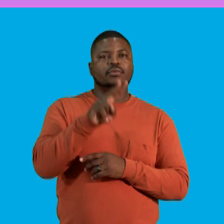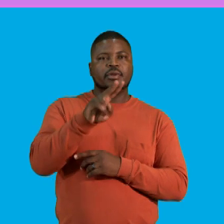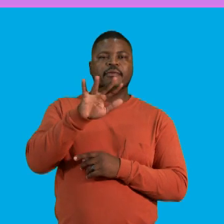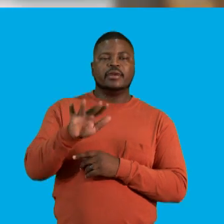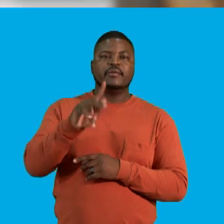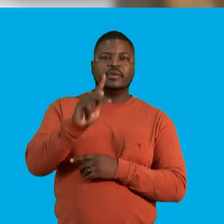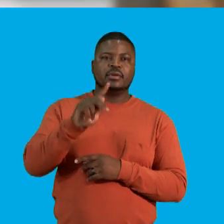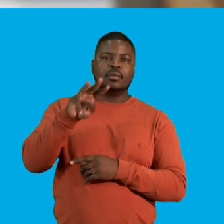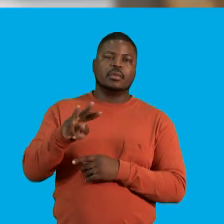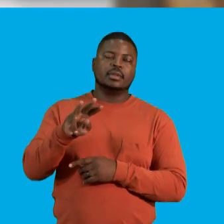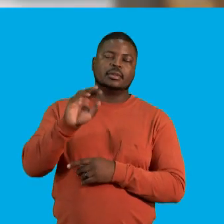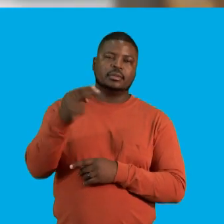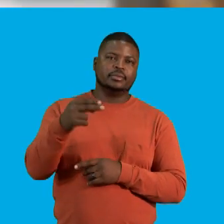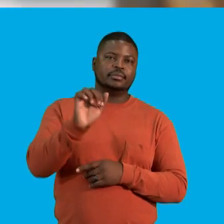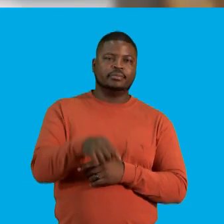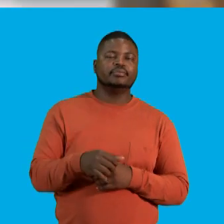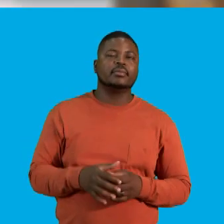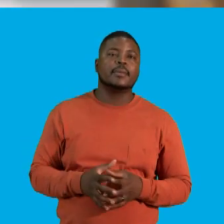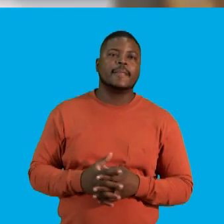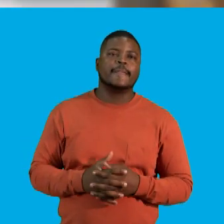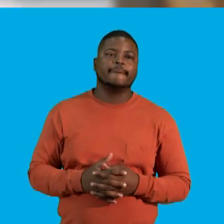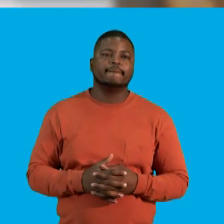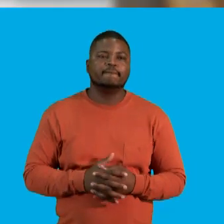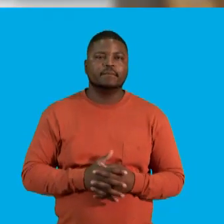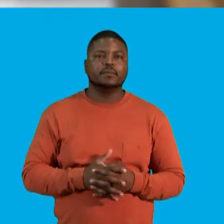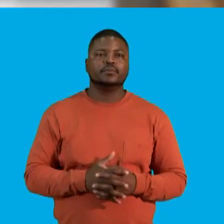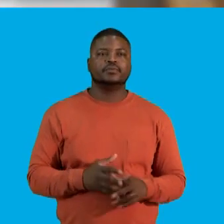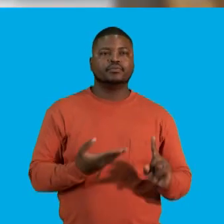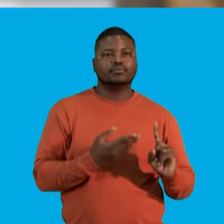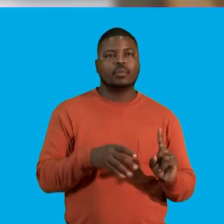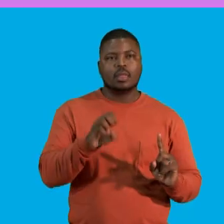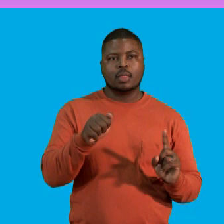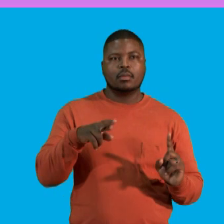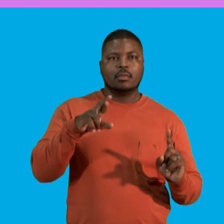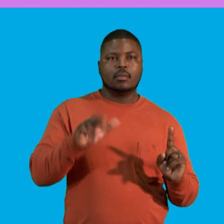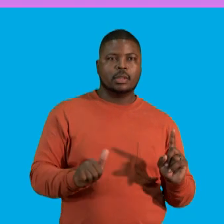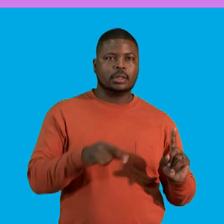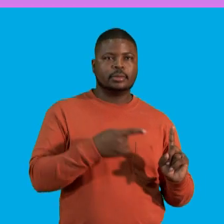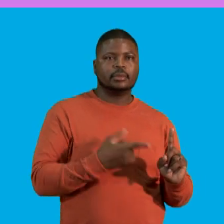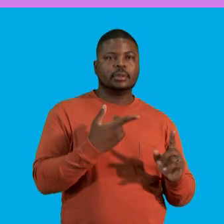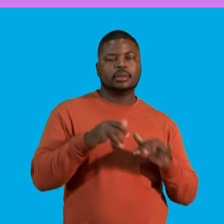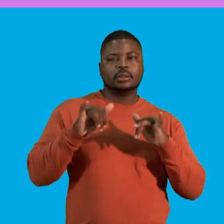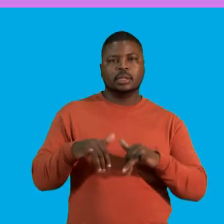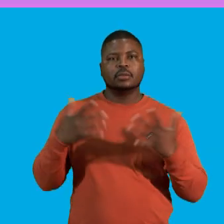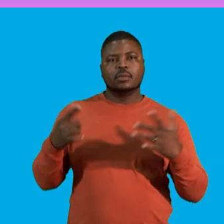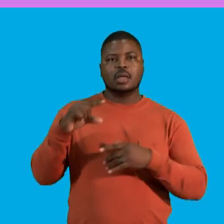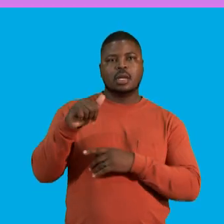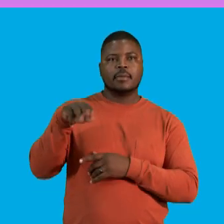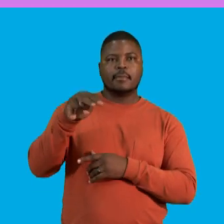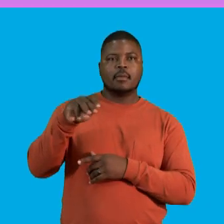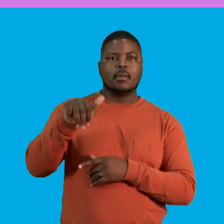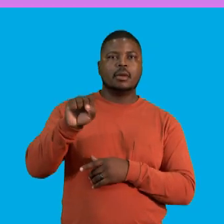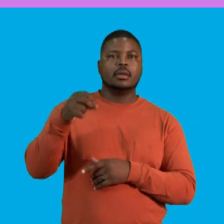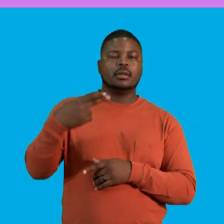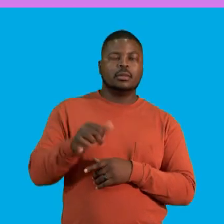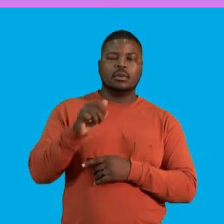kilowatts hour units. Then Sarah resides in Hamashiru. They pay for water through the